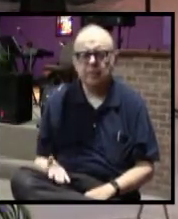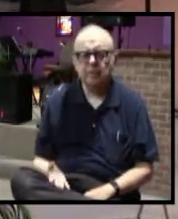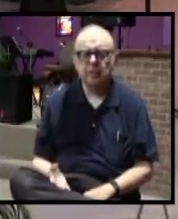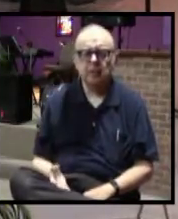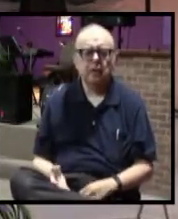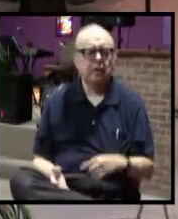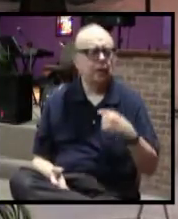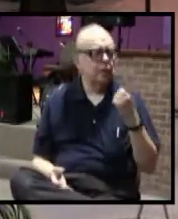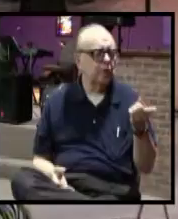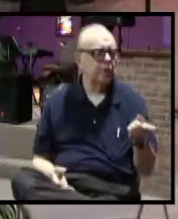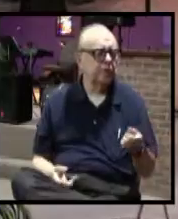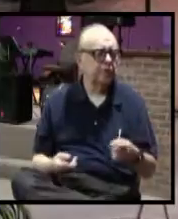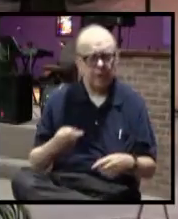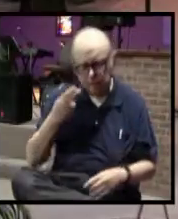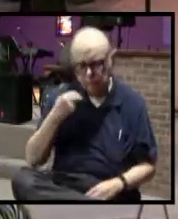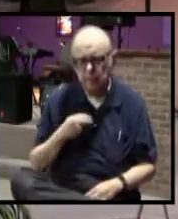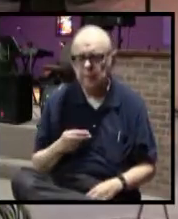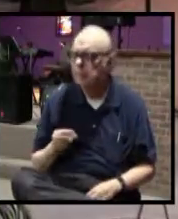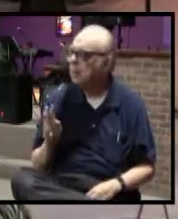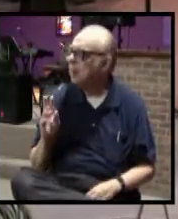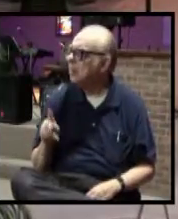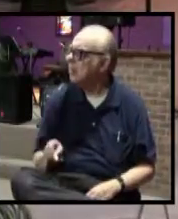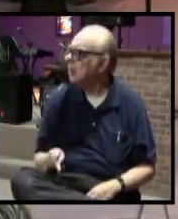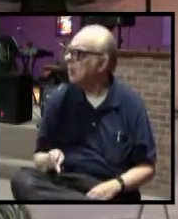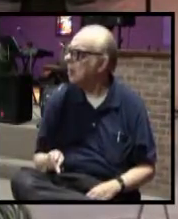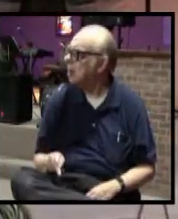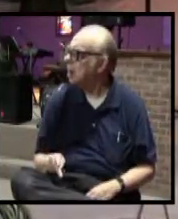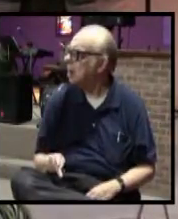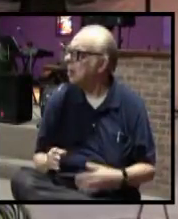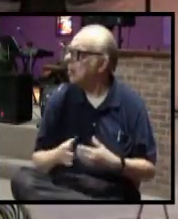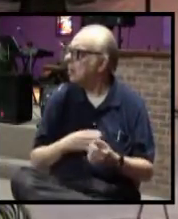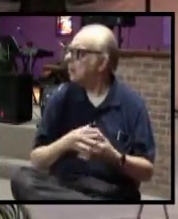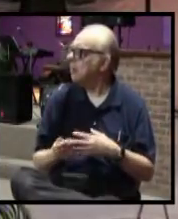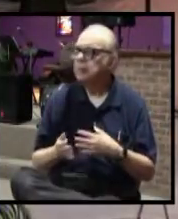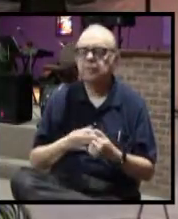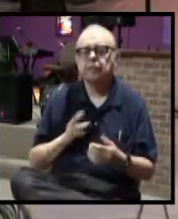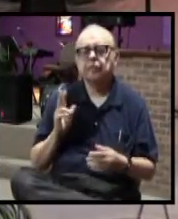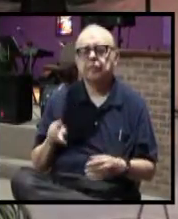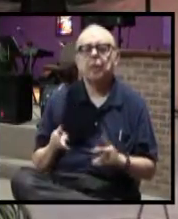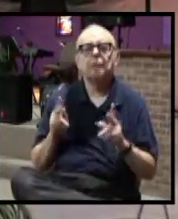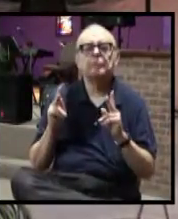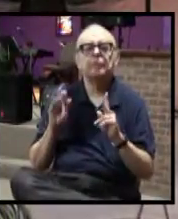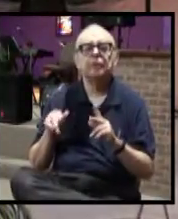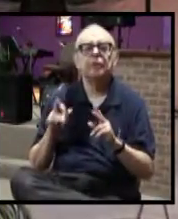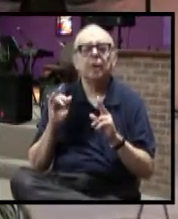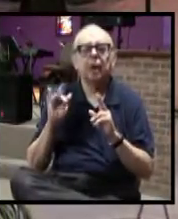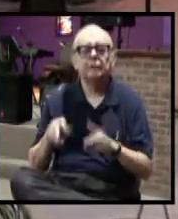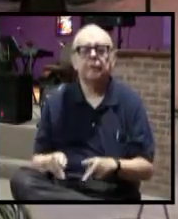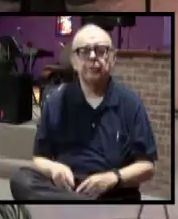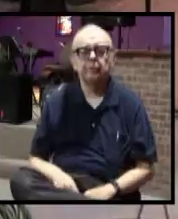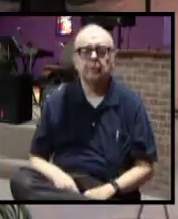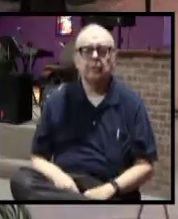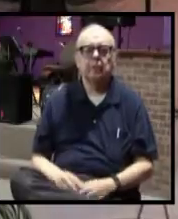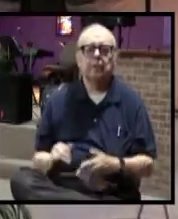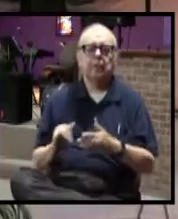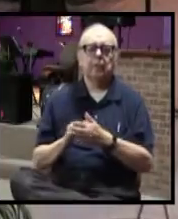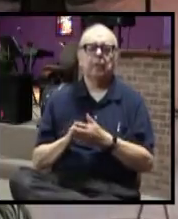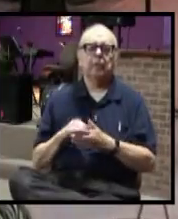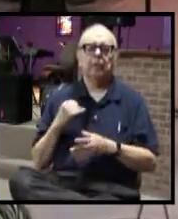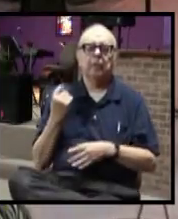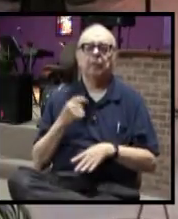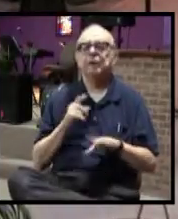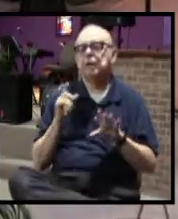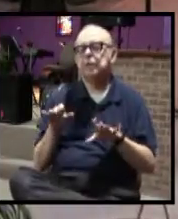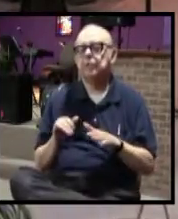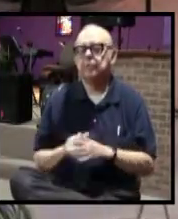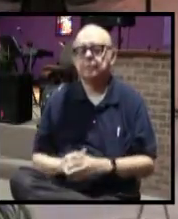prostitute. And he says, no, she's a human being loved by God, no matter who she is. And